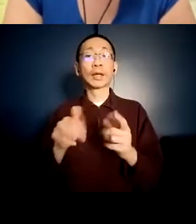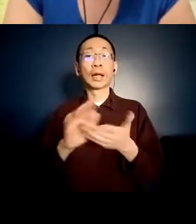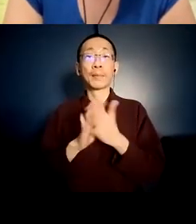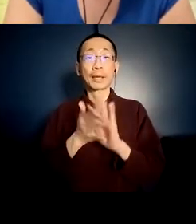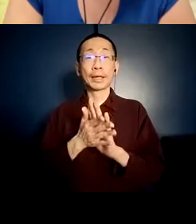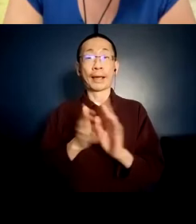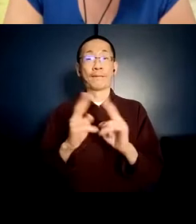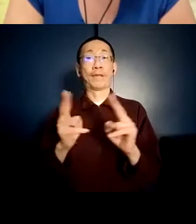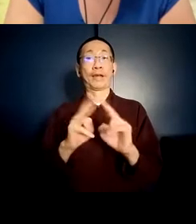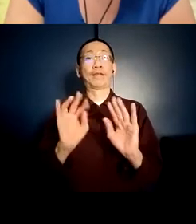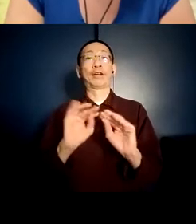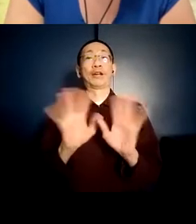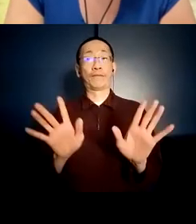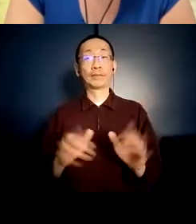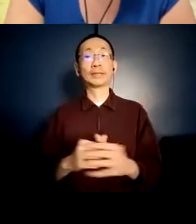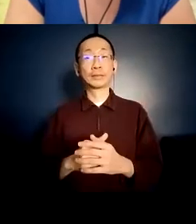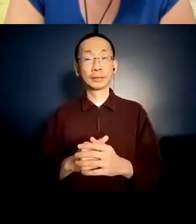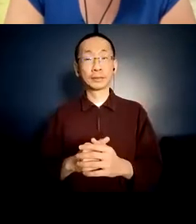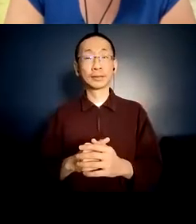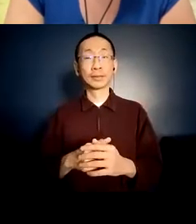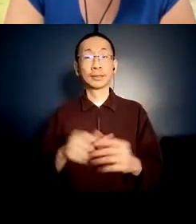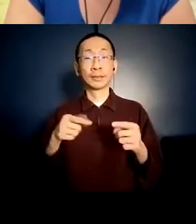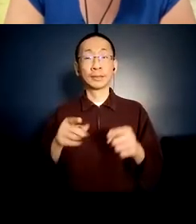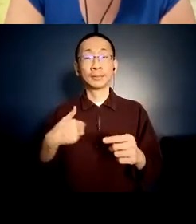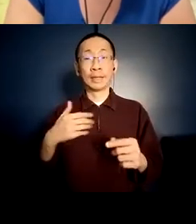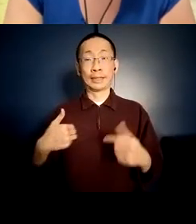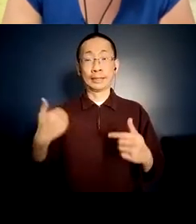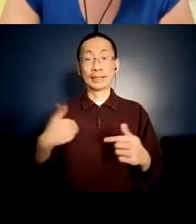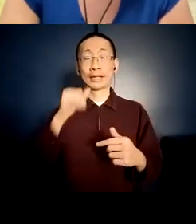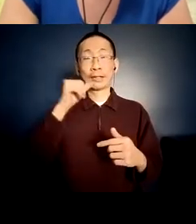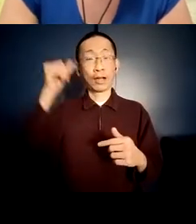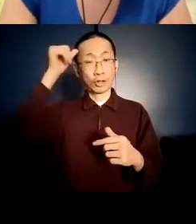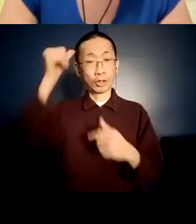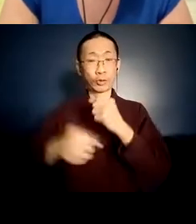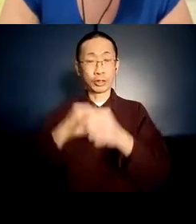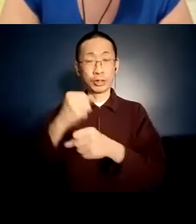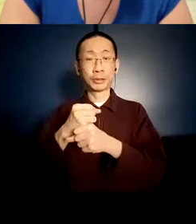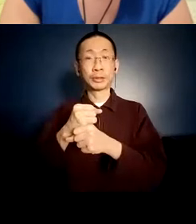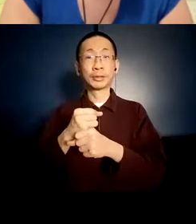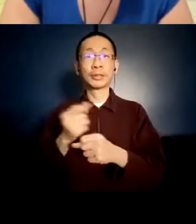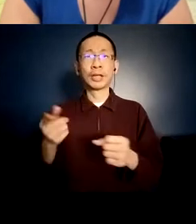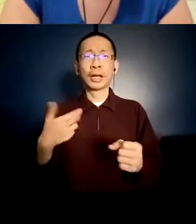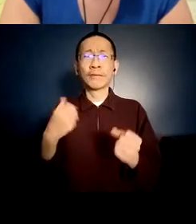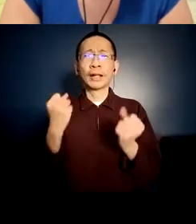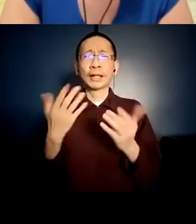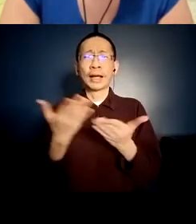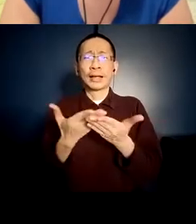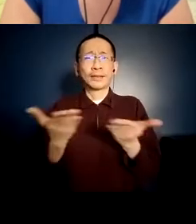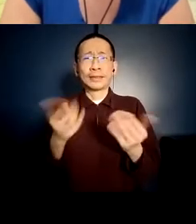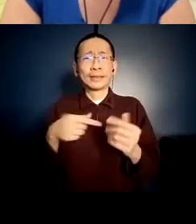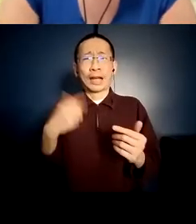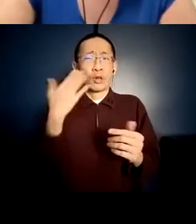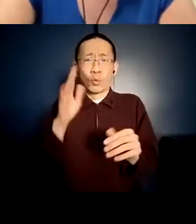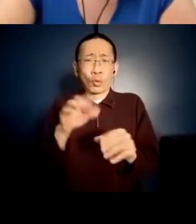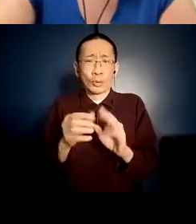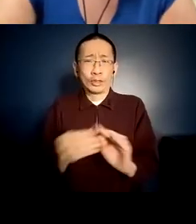very obvious. In my young adulthood, there are lots of unknowns in my story. But